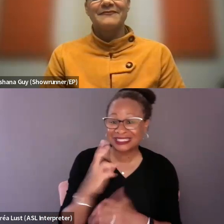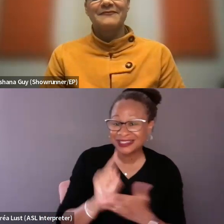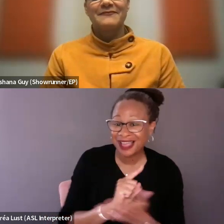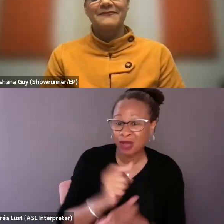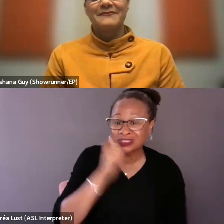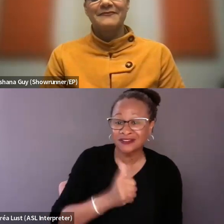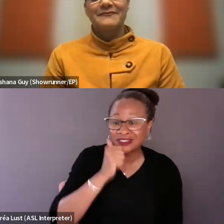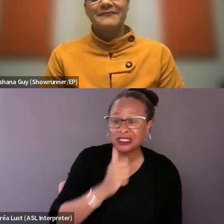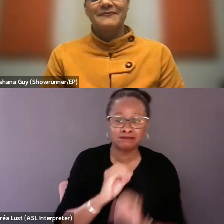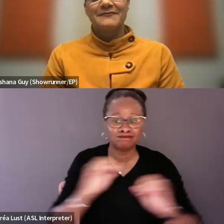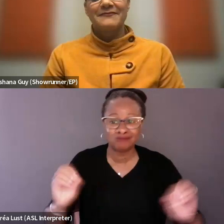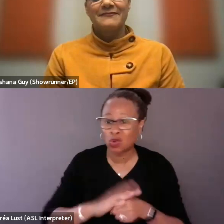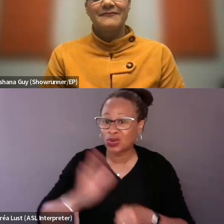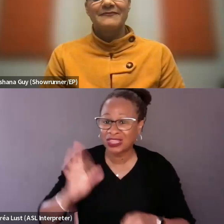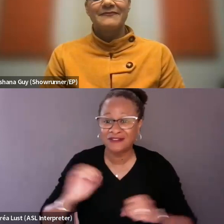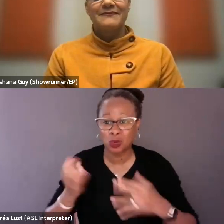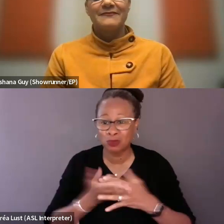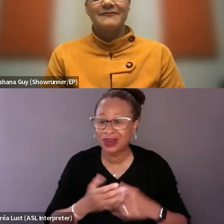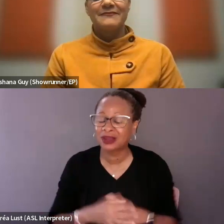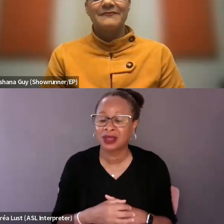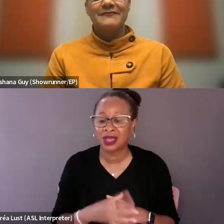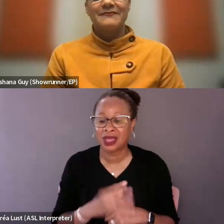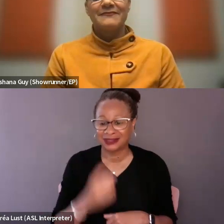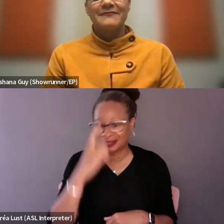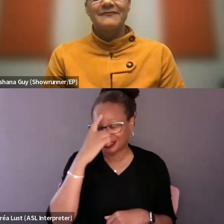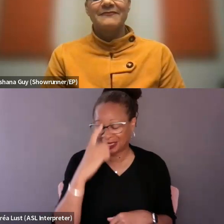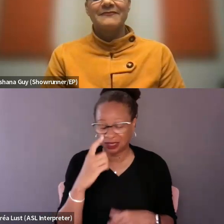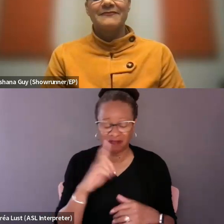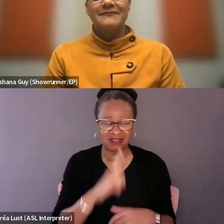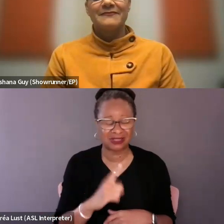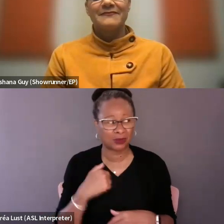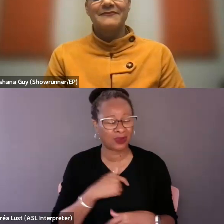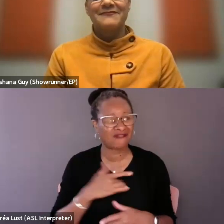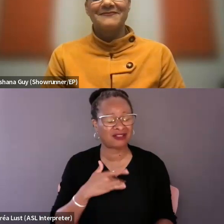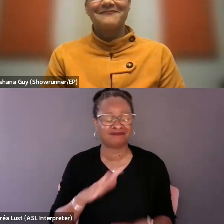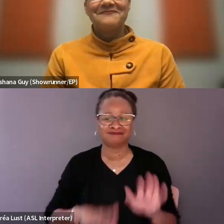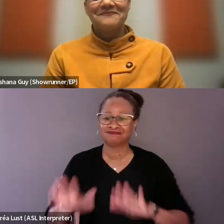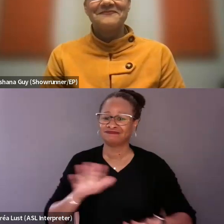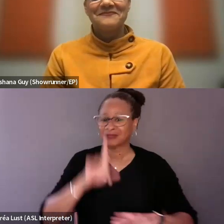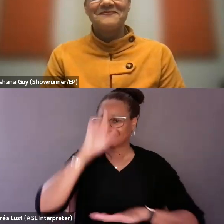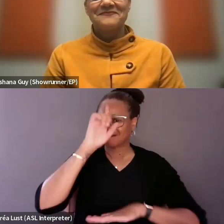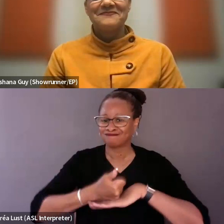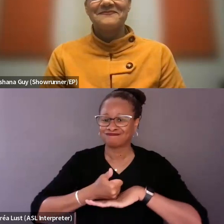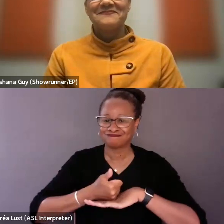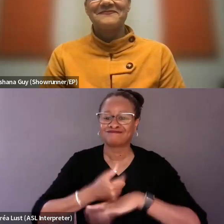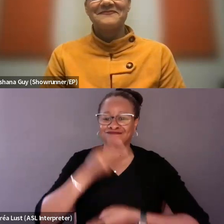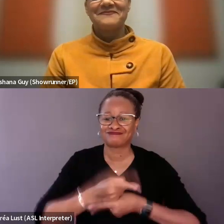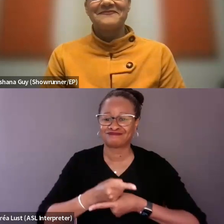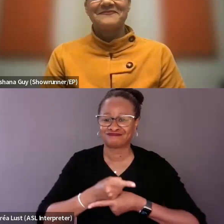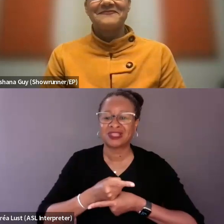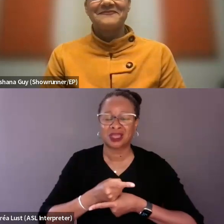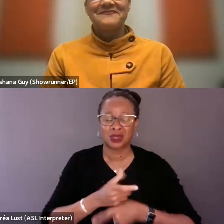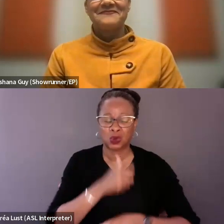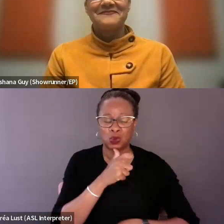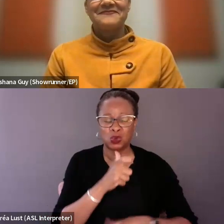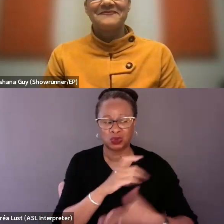day with no relief. And I think it just, it put all of us in the proper frame of mind for whose stories we